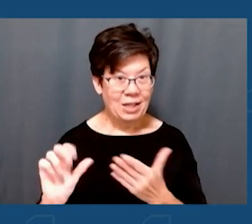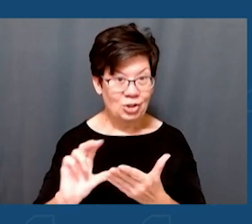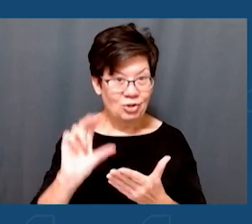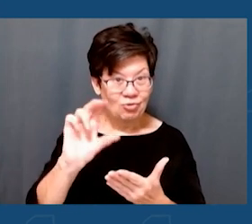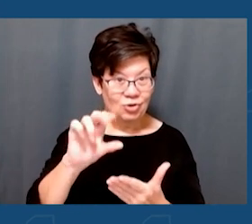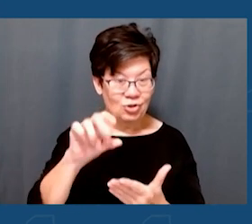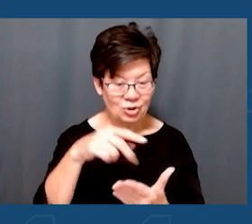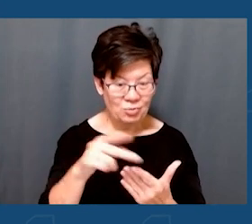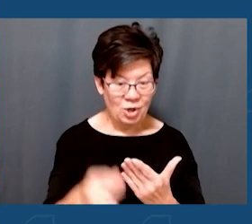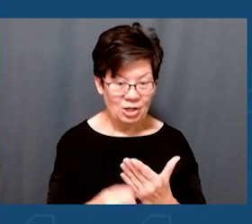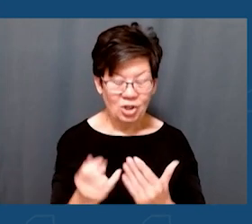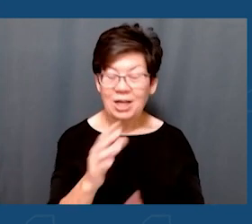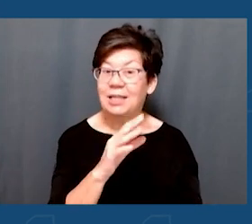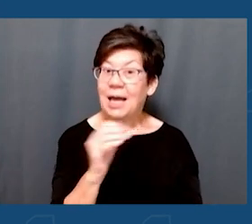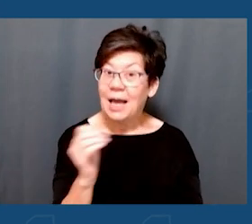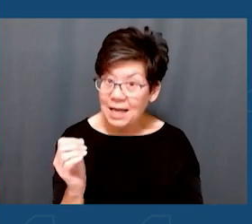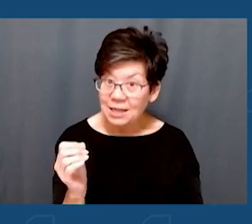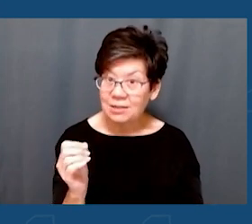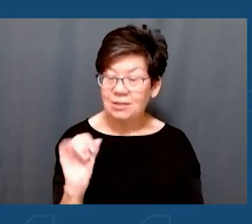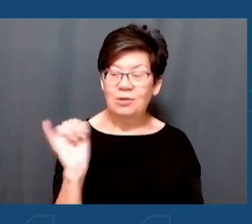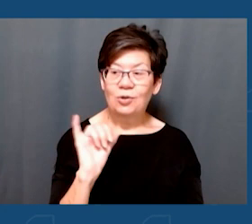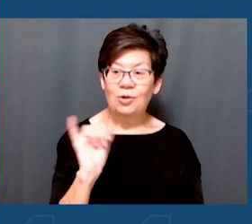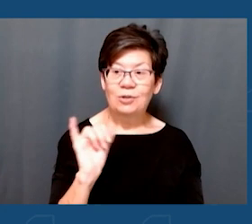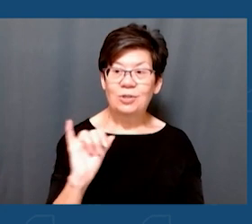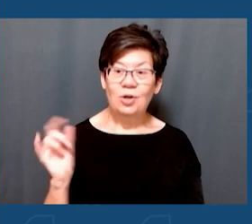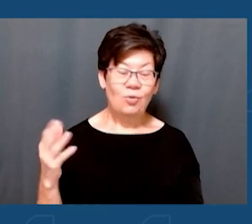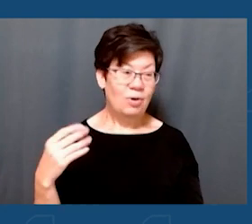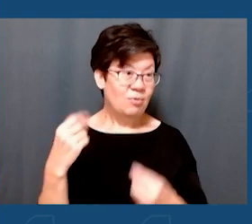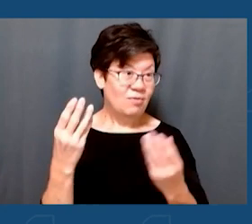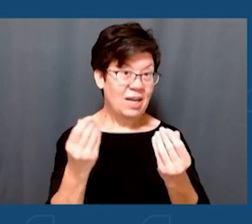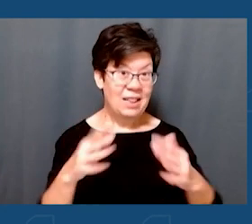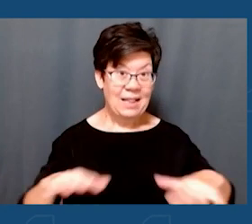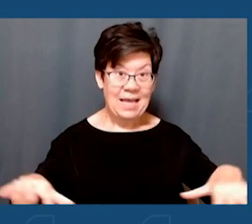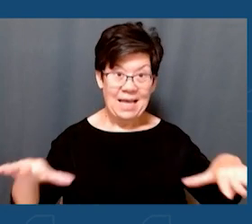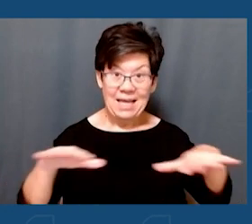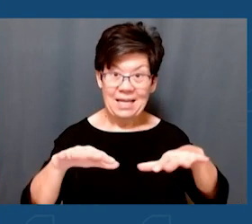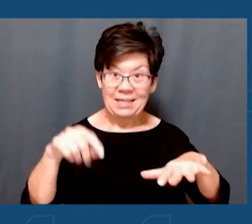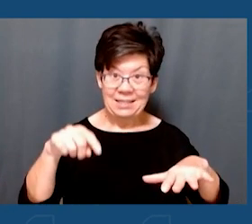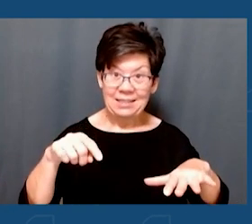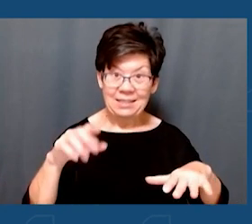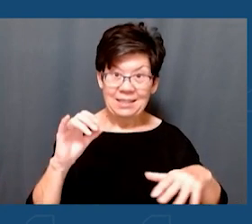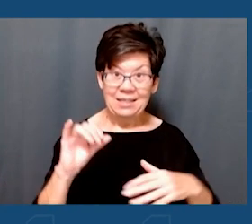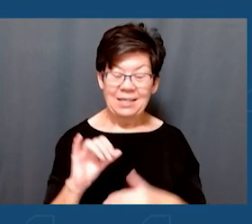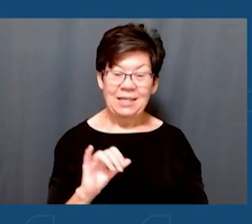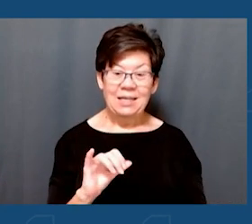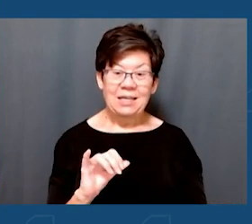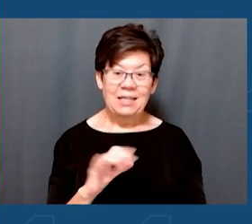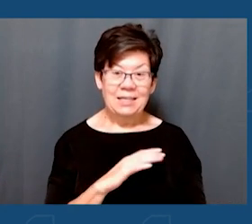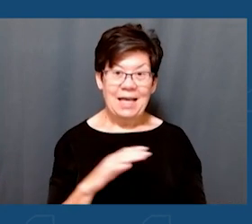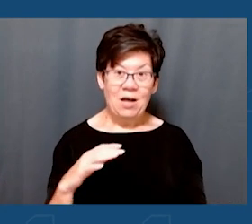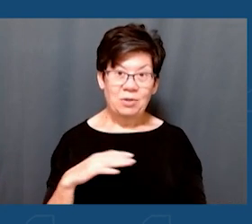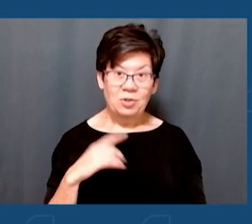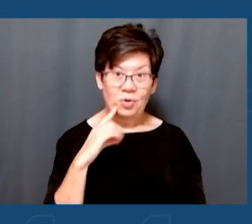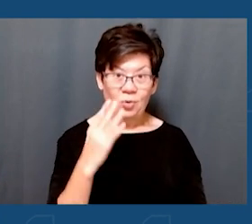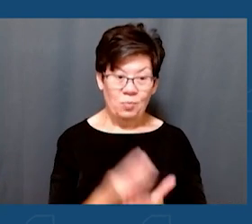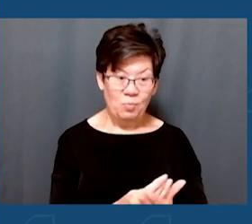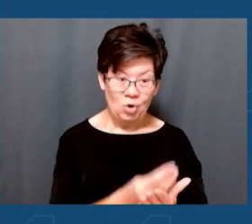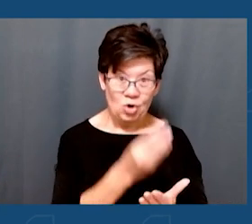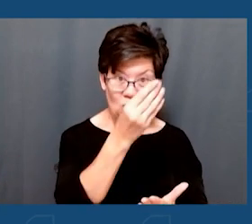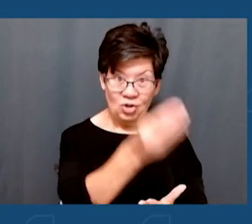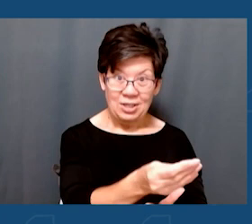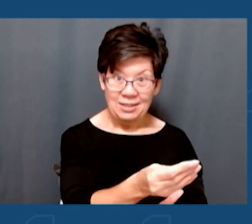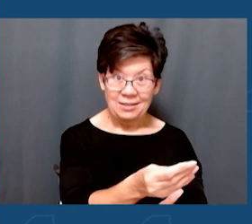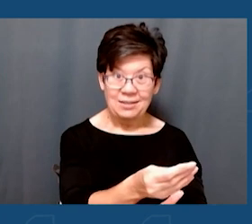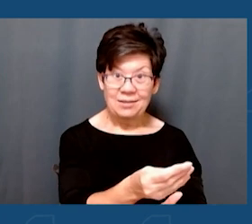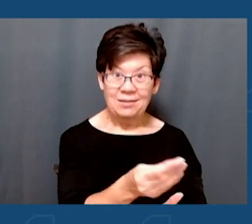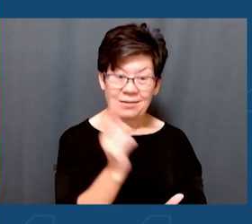and also provided the land that the Heritage Council purchased to build